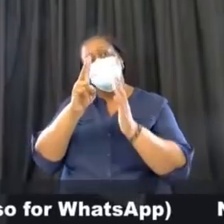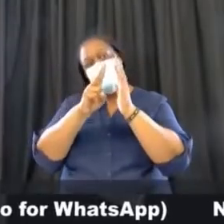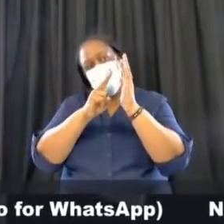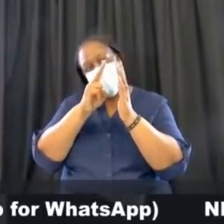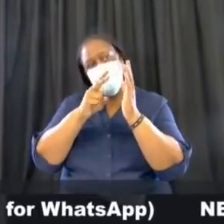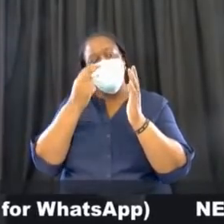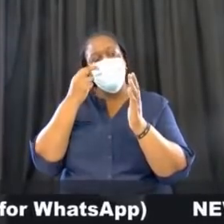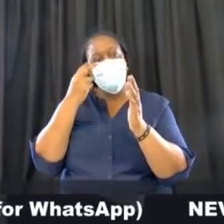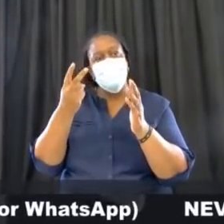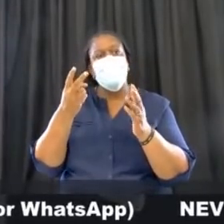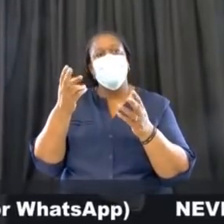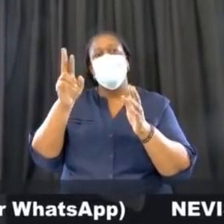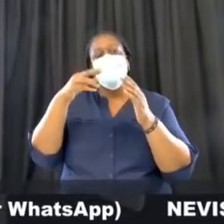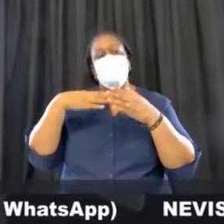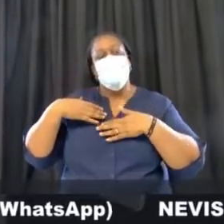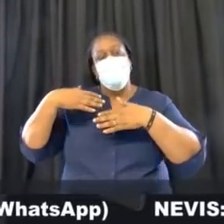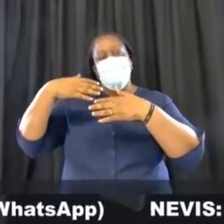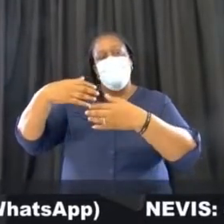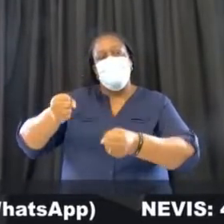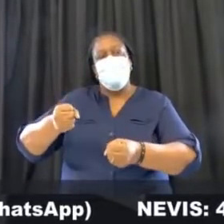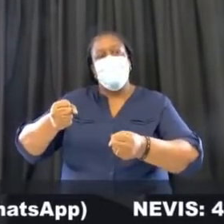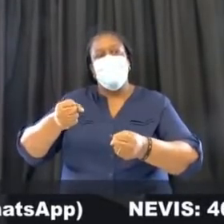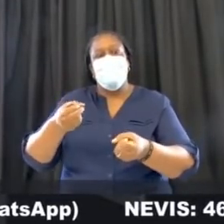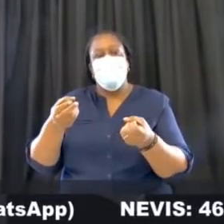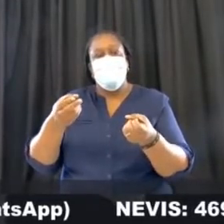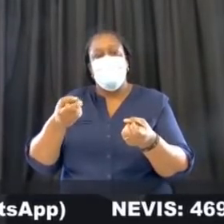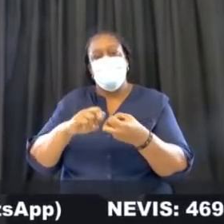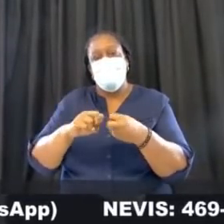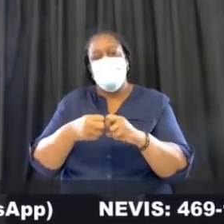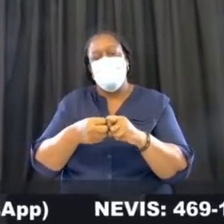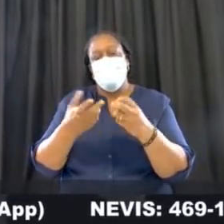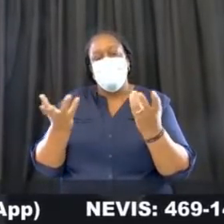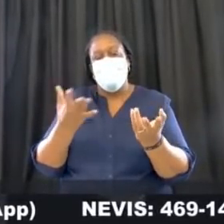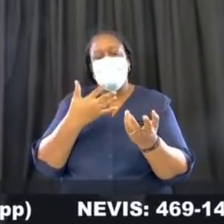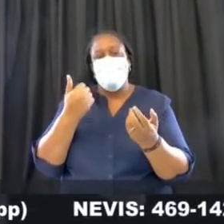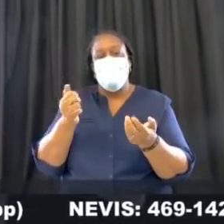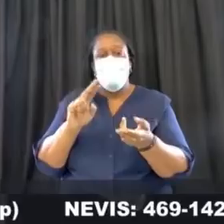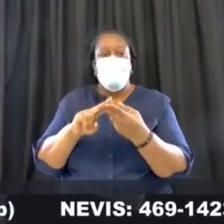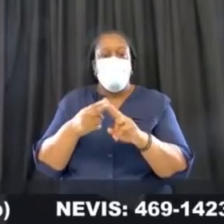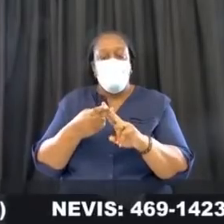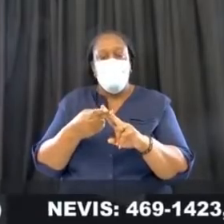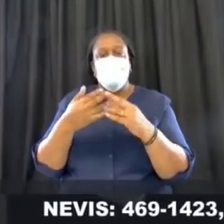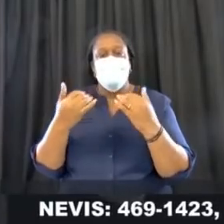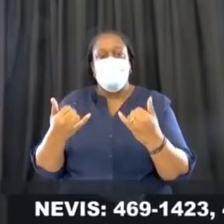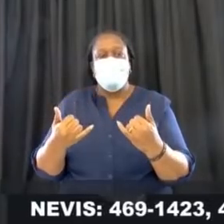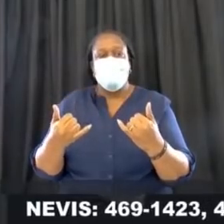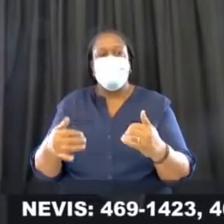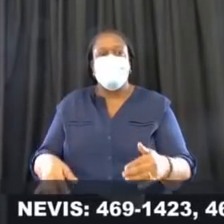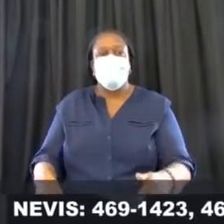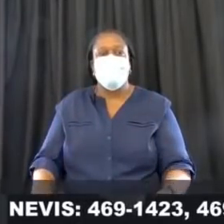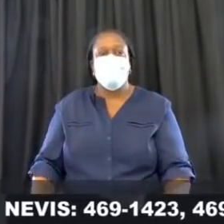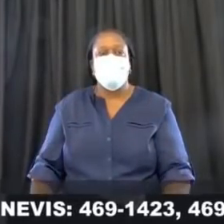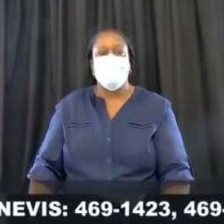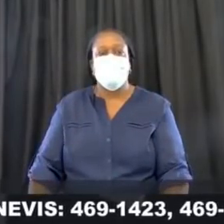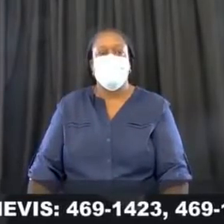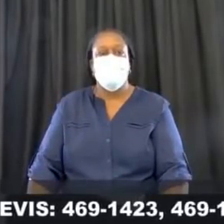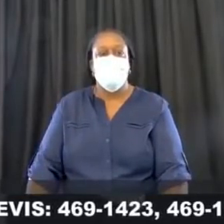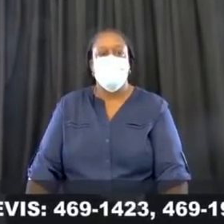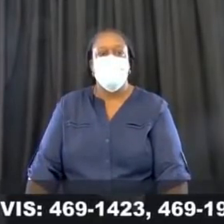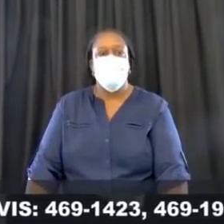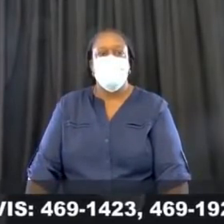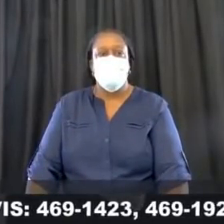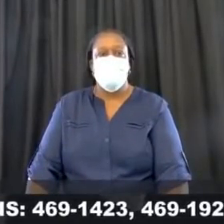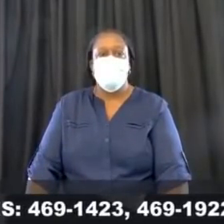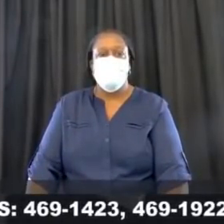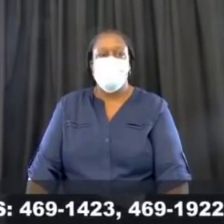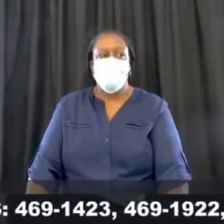to present us with the Health Emergency Operating Committee Situation Report for today.